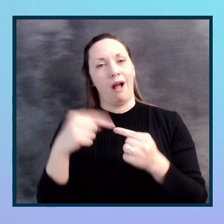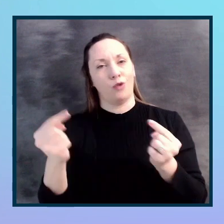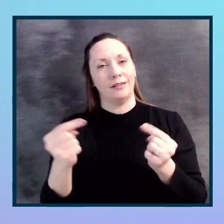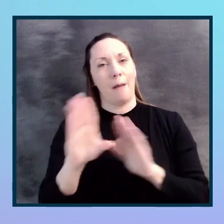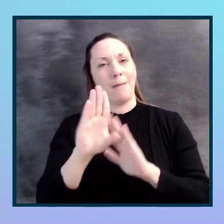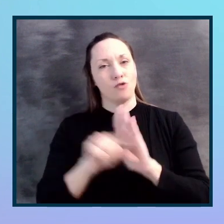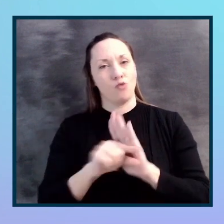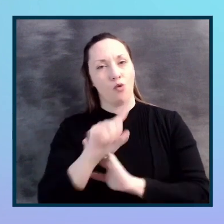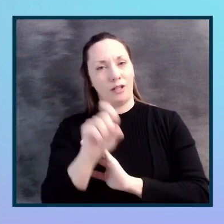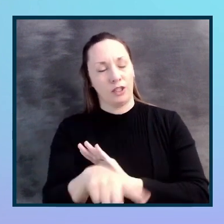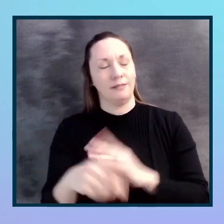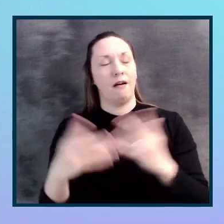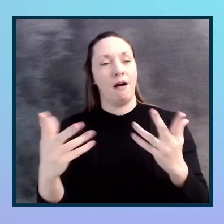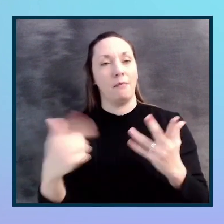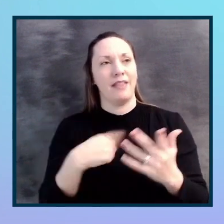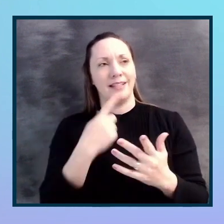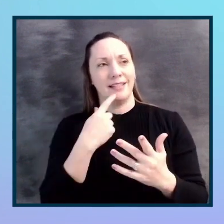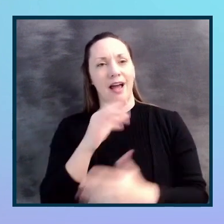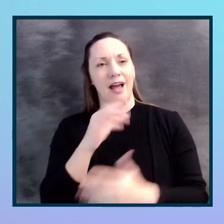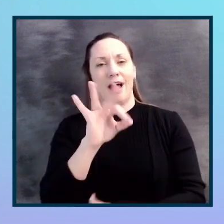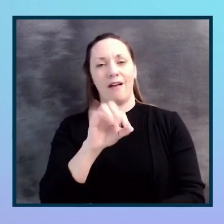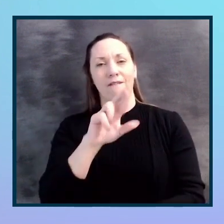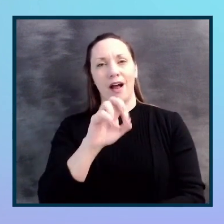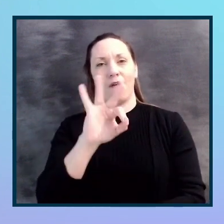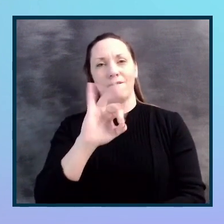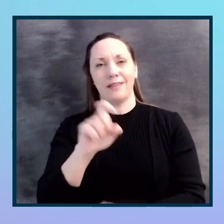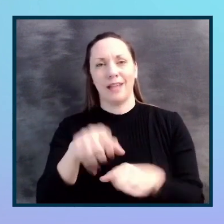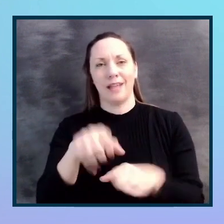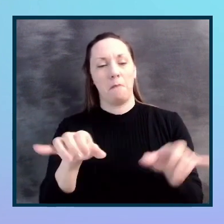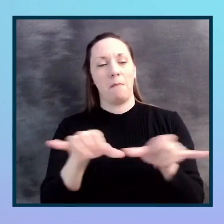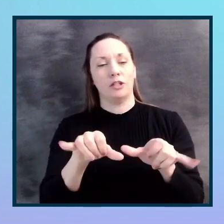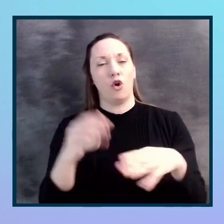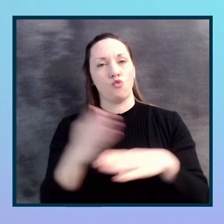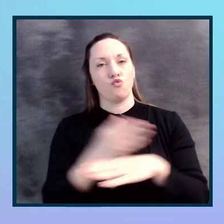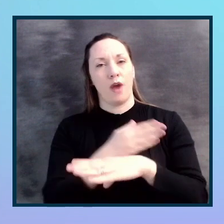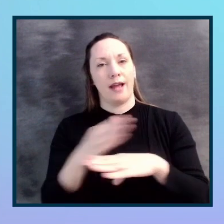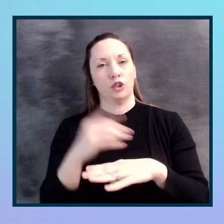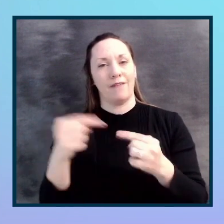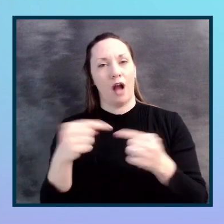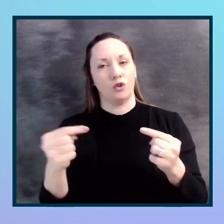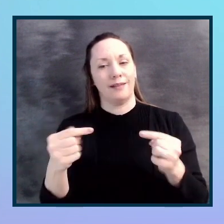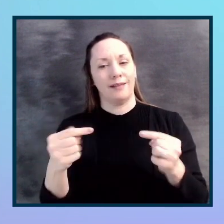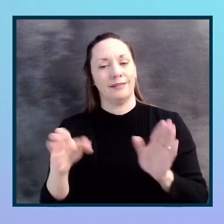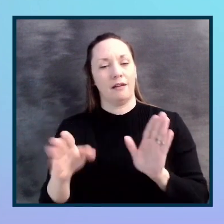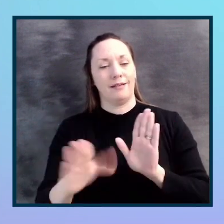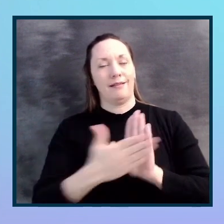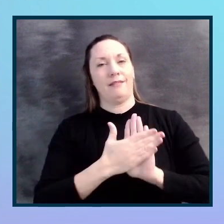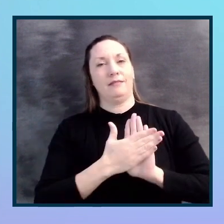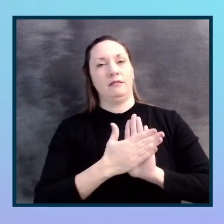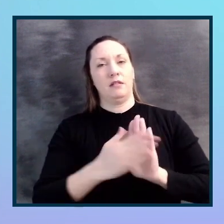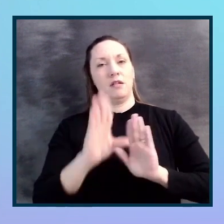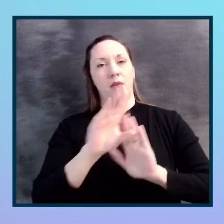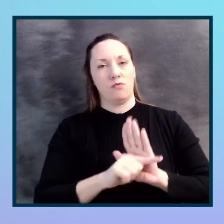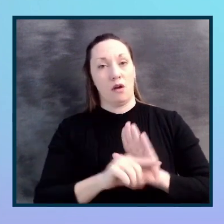background questions. They said Firefox can measure the range of contrast against the background. Can't Axe